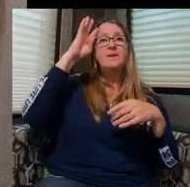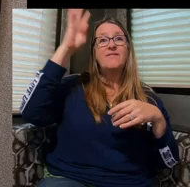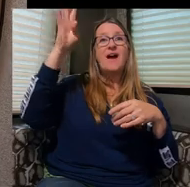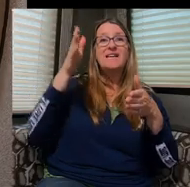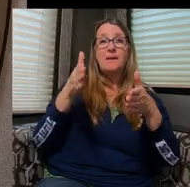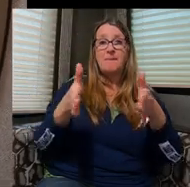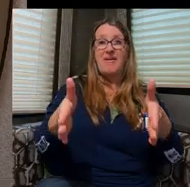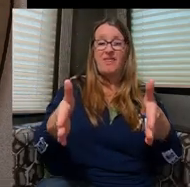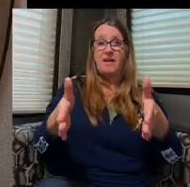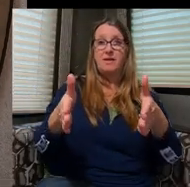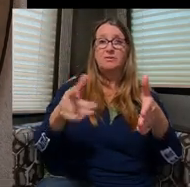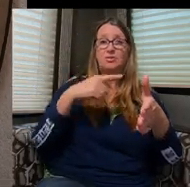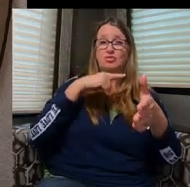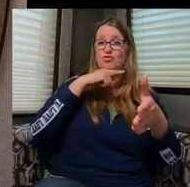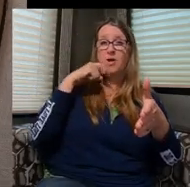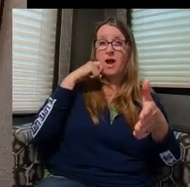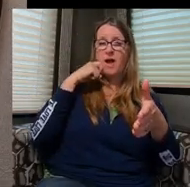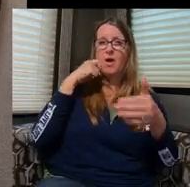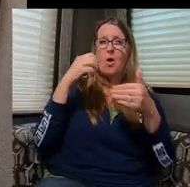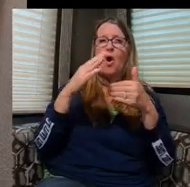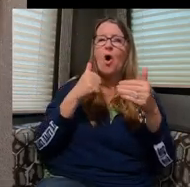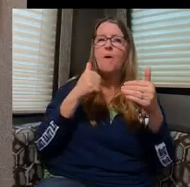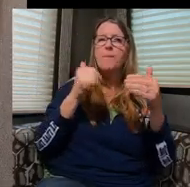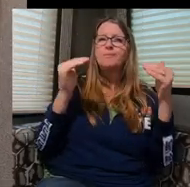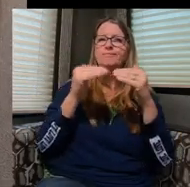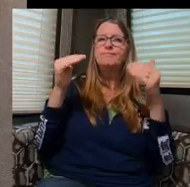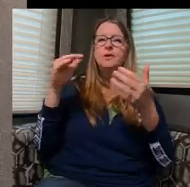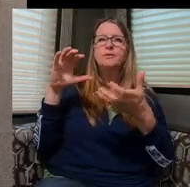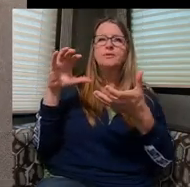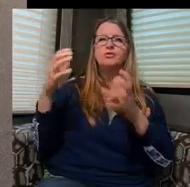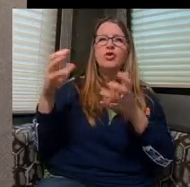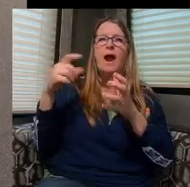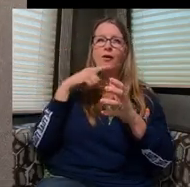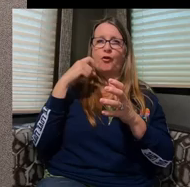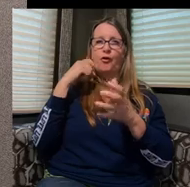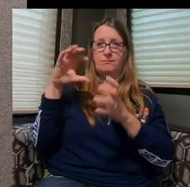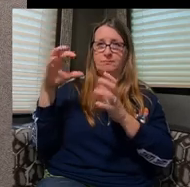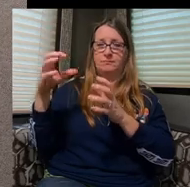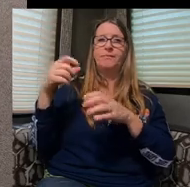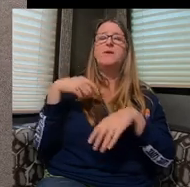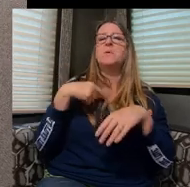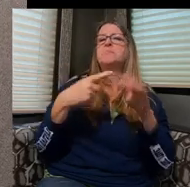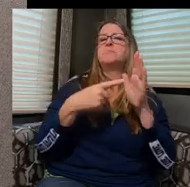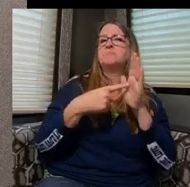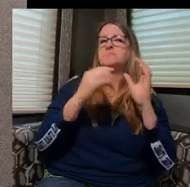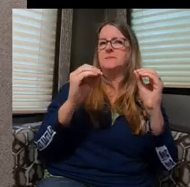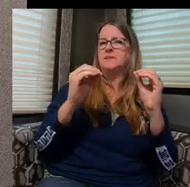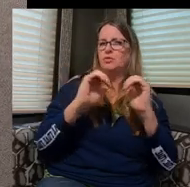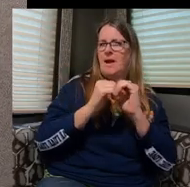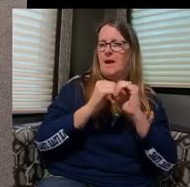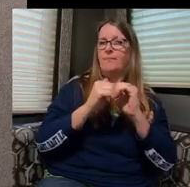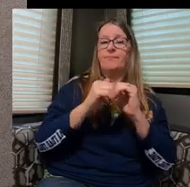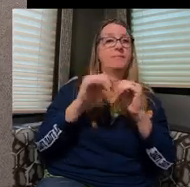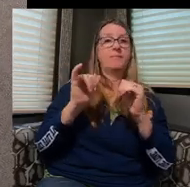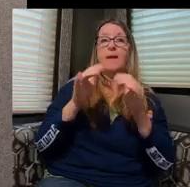we've devised a method to get that thing to dry almost as fast as a dryer would. So I'm going to teach you that